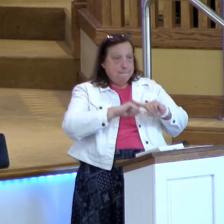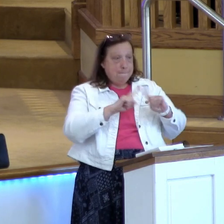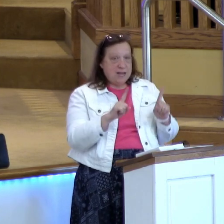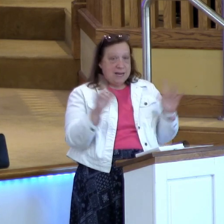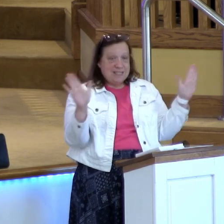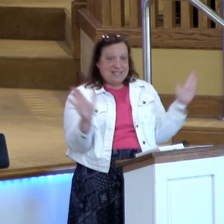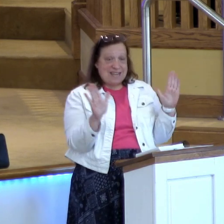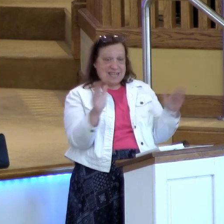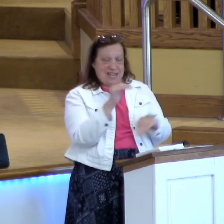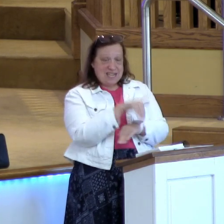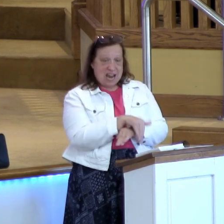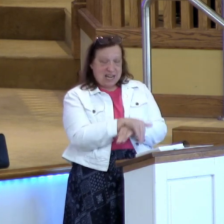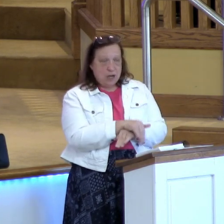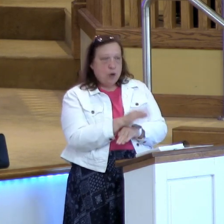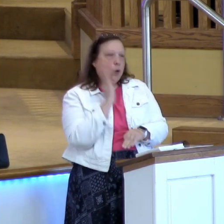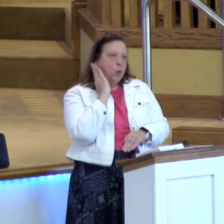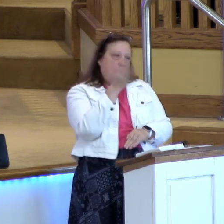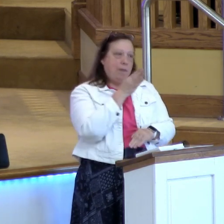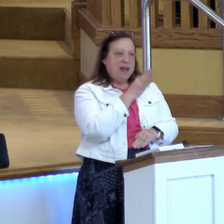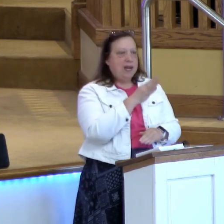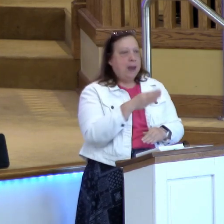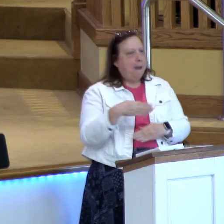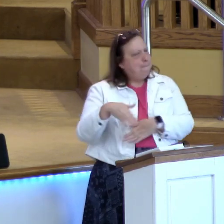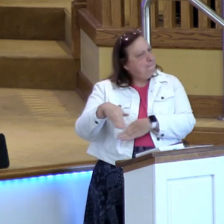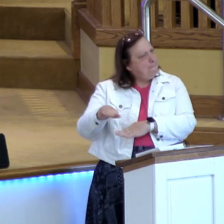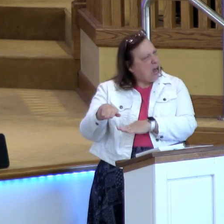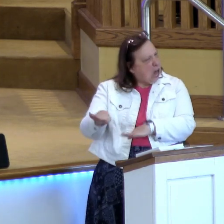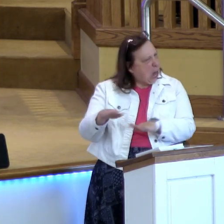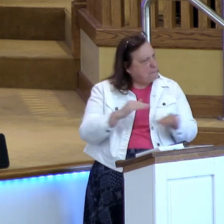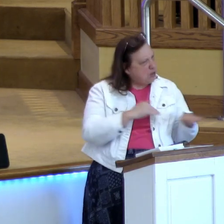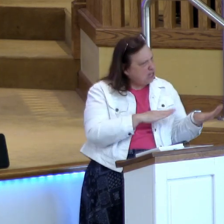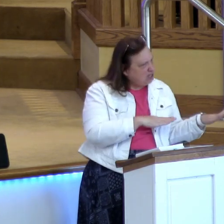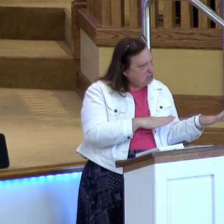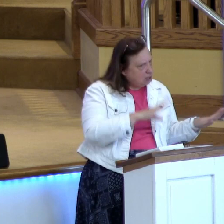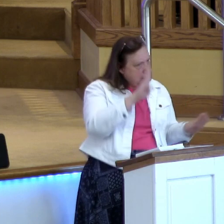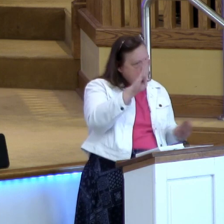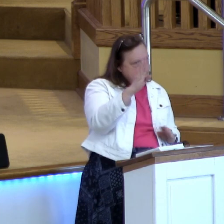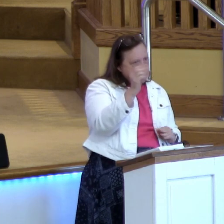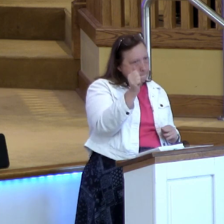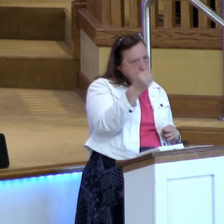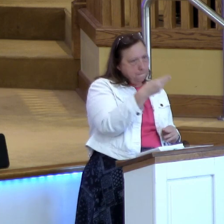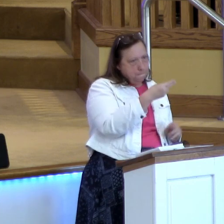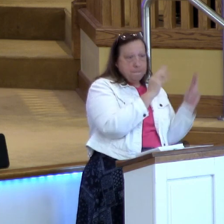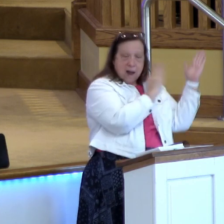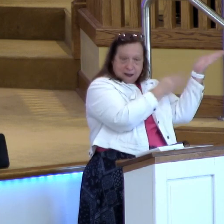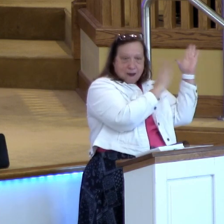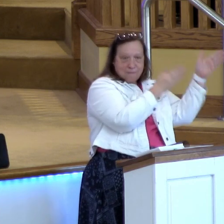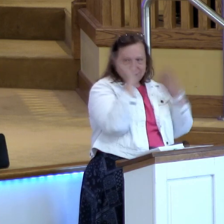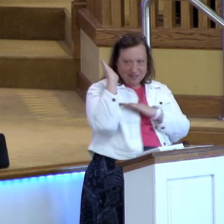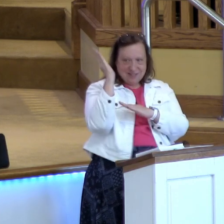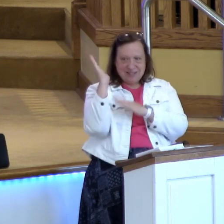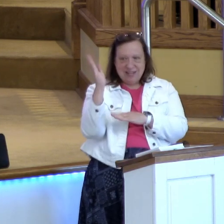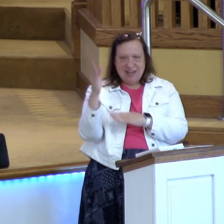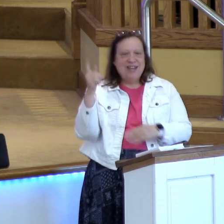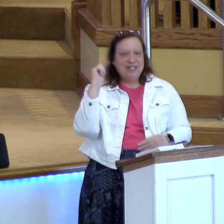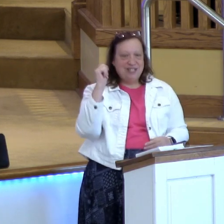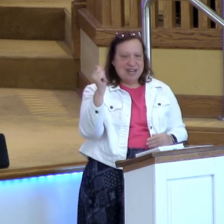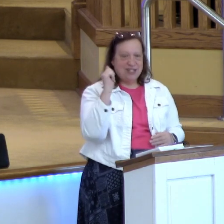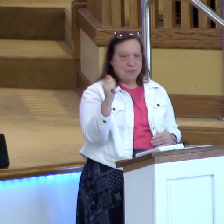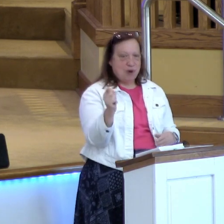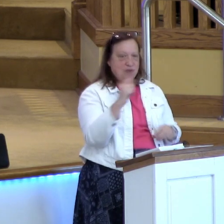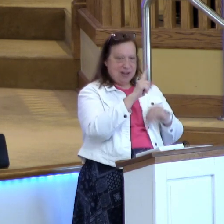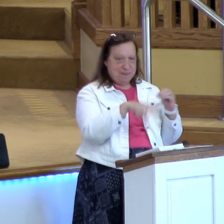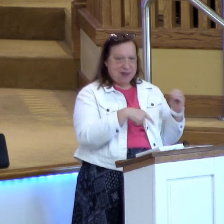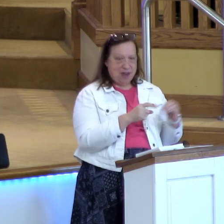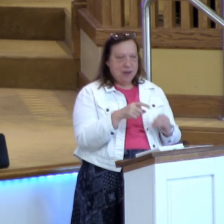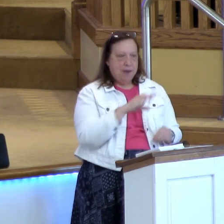will be having our Bahamas testimony service. Brother John Stone will be the featured premier speaker of the night, but we'll show